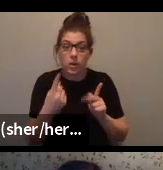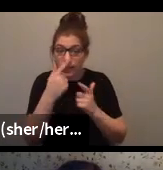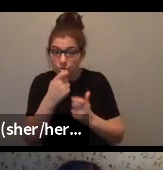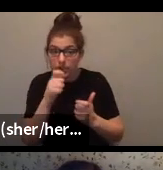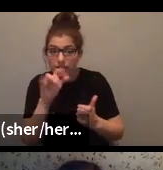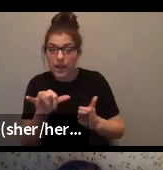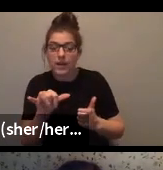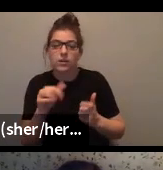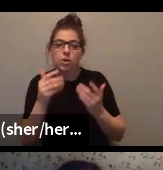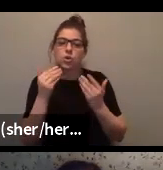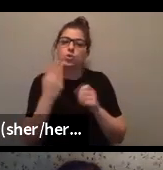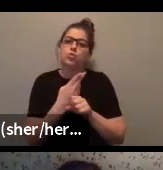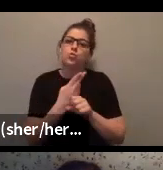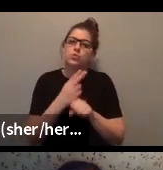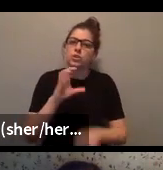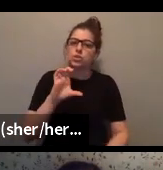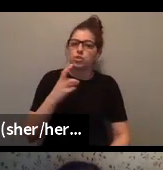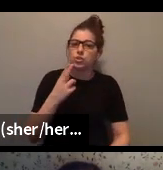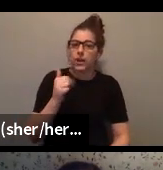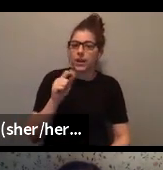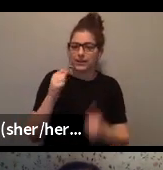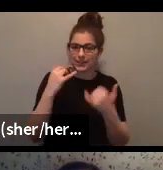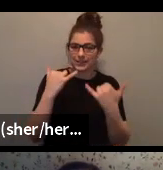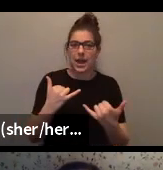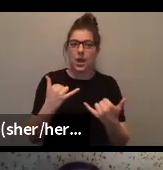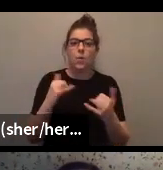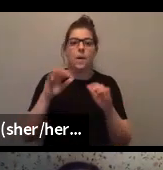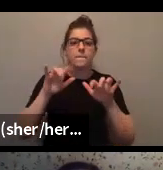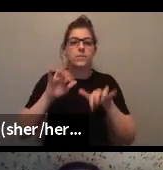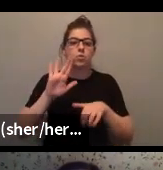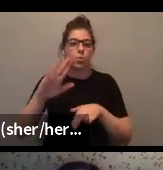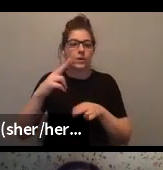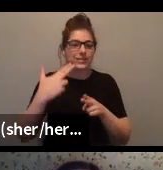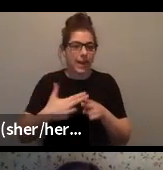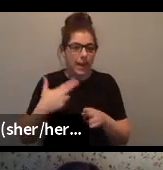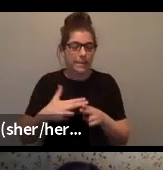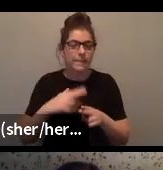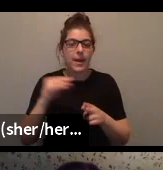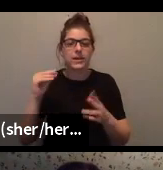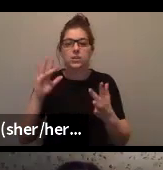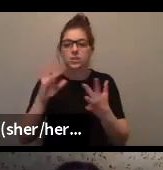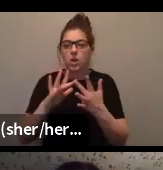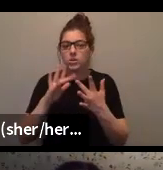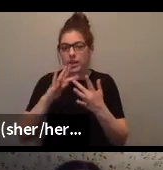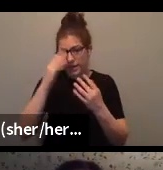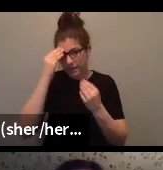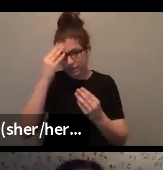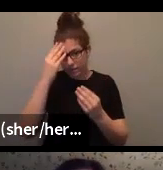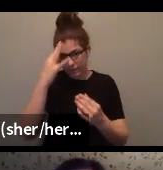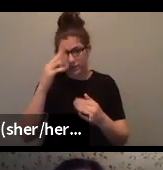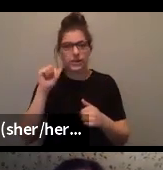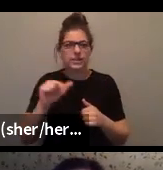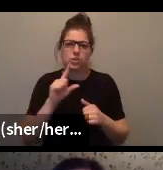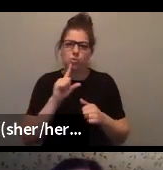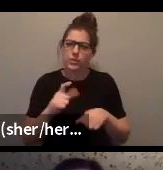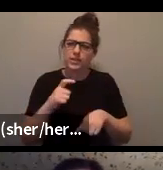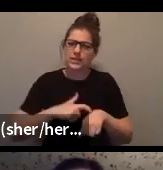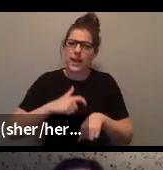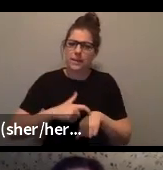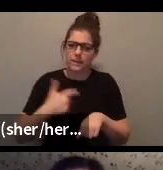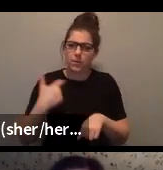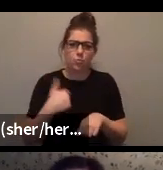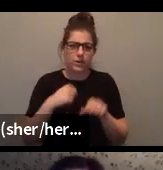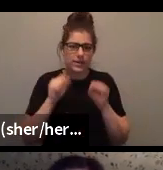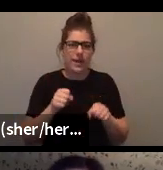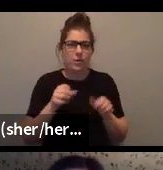the chat function now and please put your name and your contact info. This is really the time where we can organize